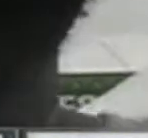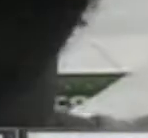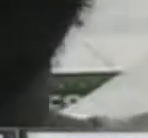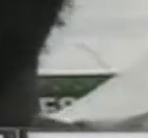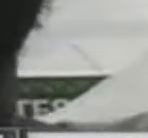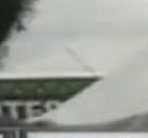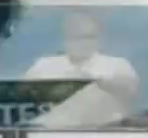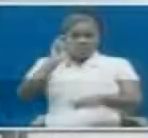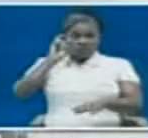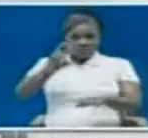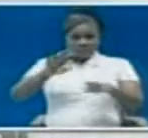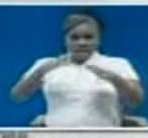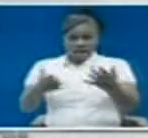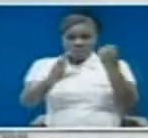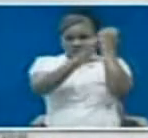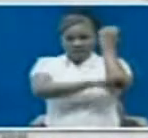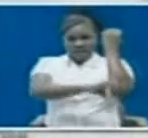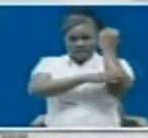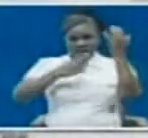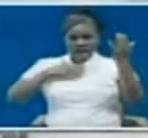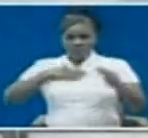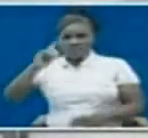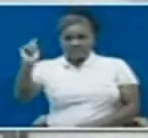Nzuri sana kuona nchi yetu ya Kenya